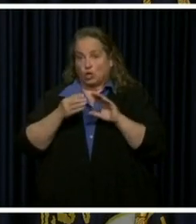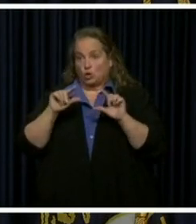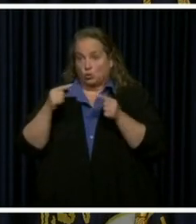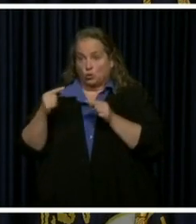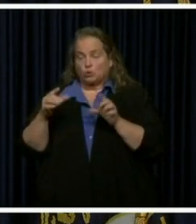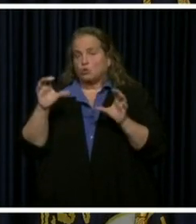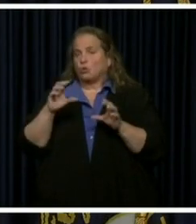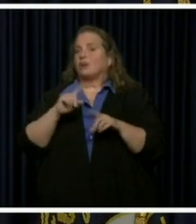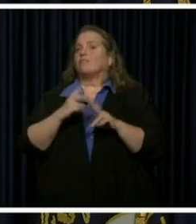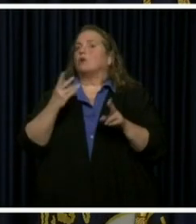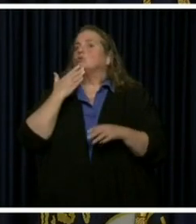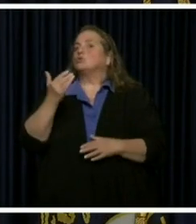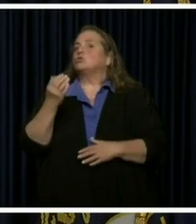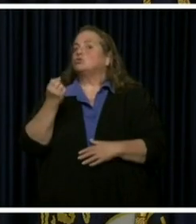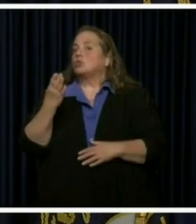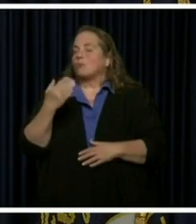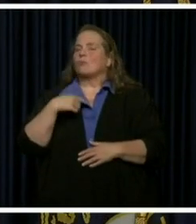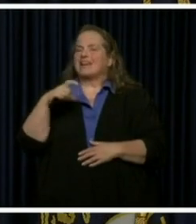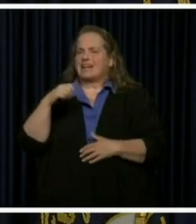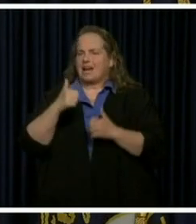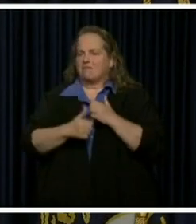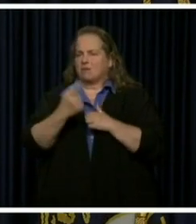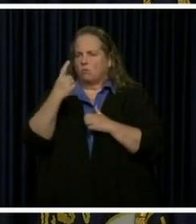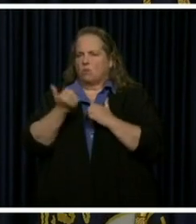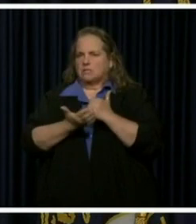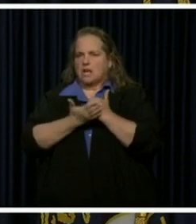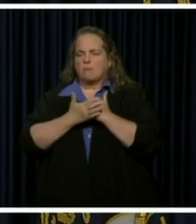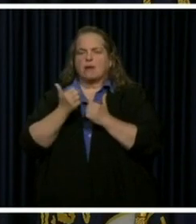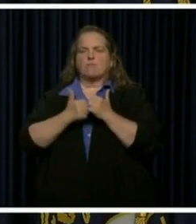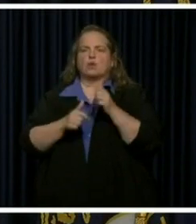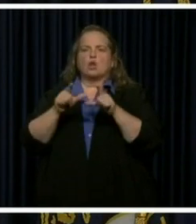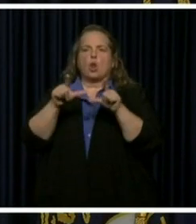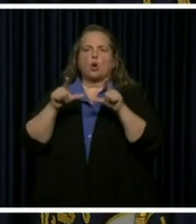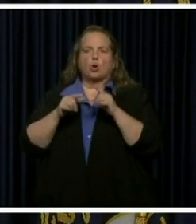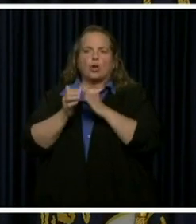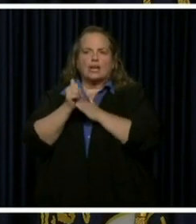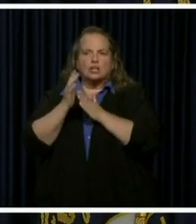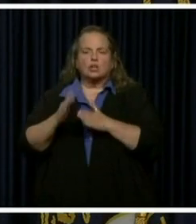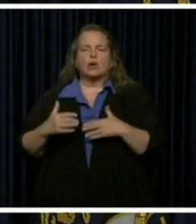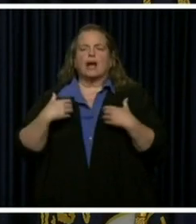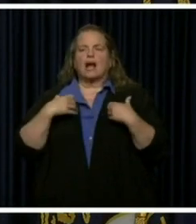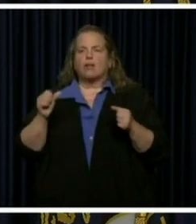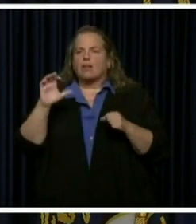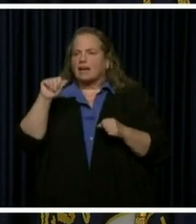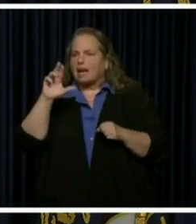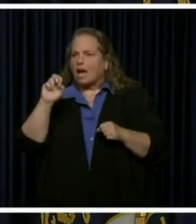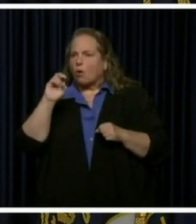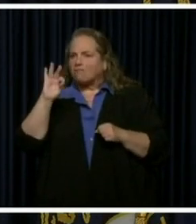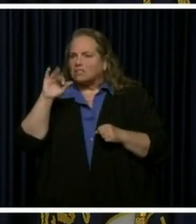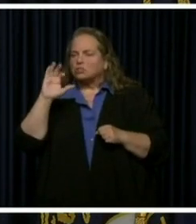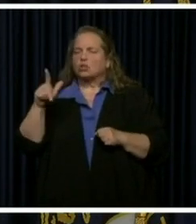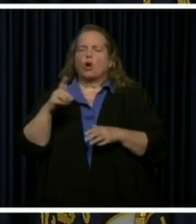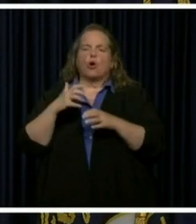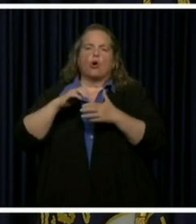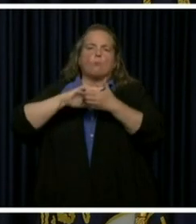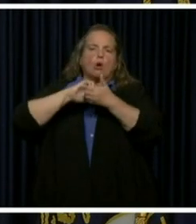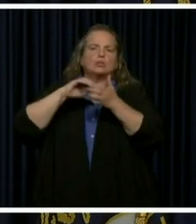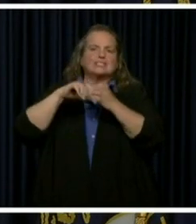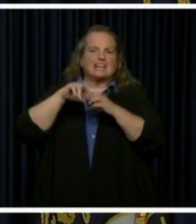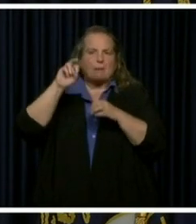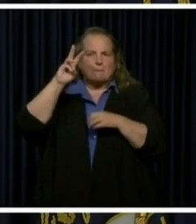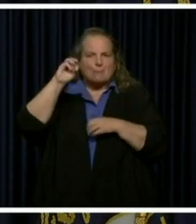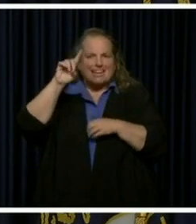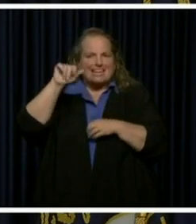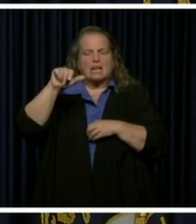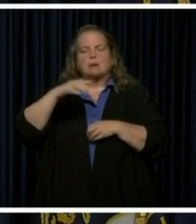are doing a really good job, but we need everybody's help, every local leader, every healthcare official. We need partners in the media to talk about